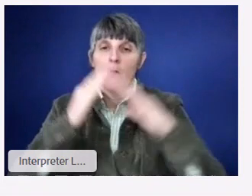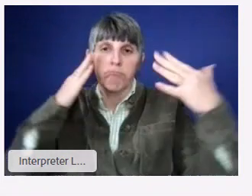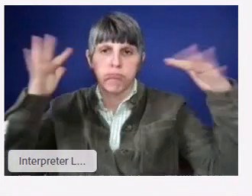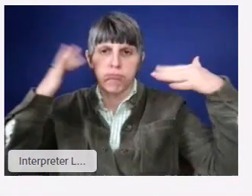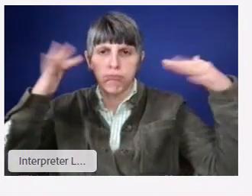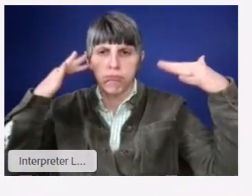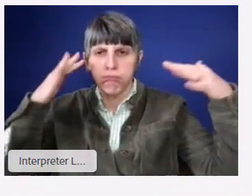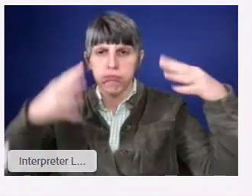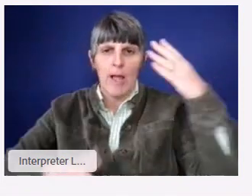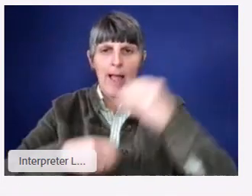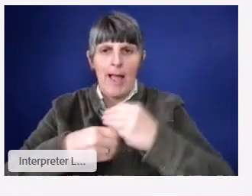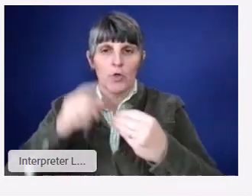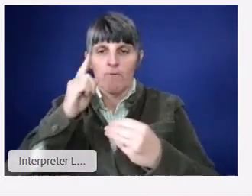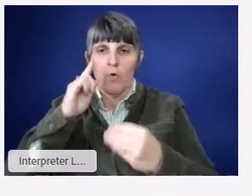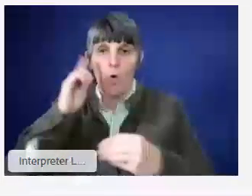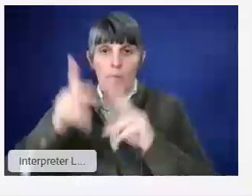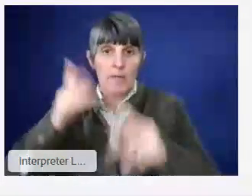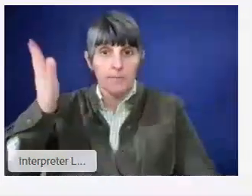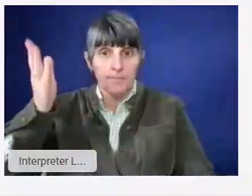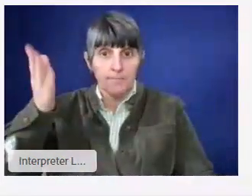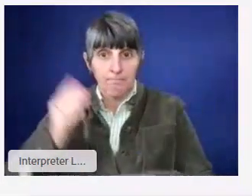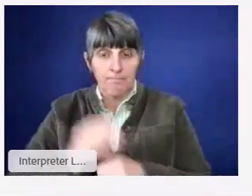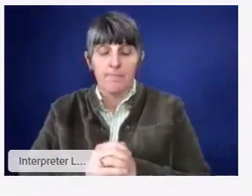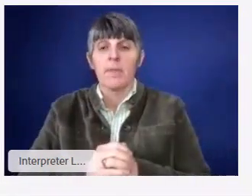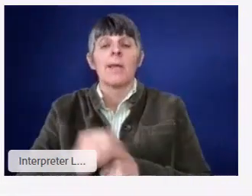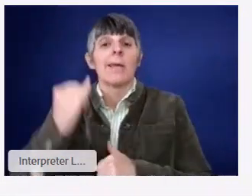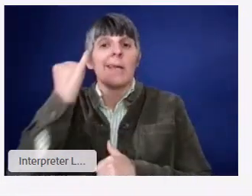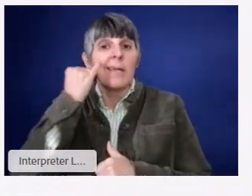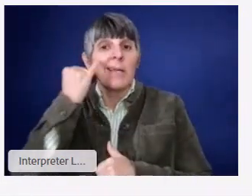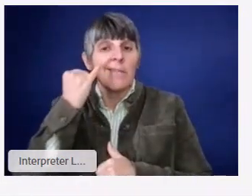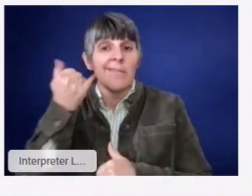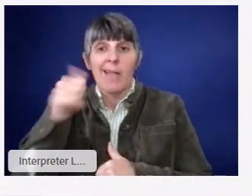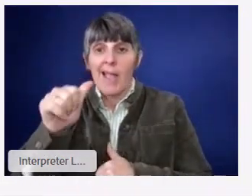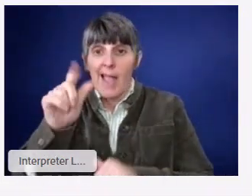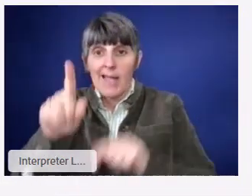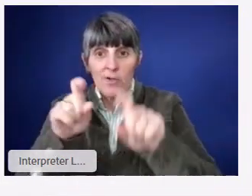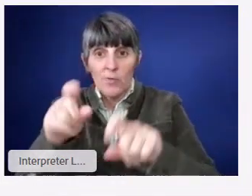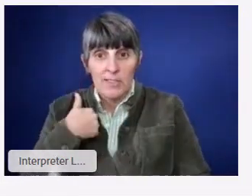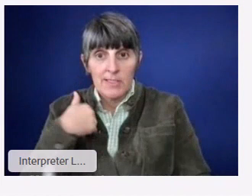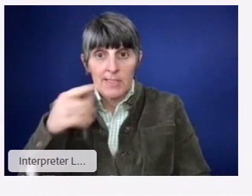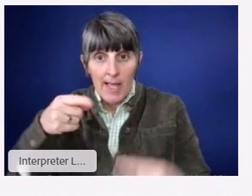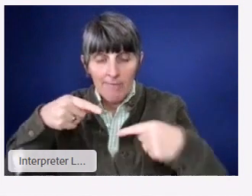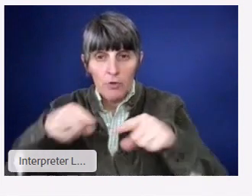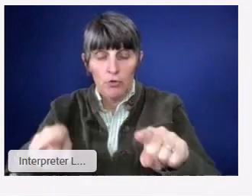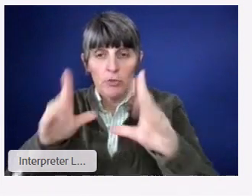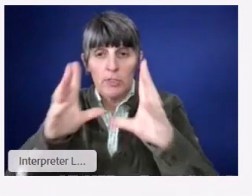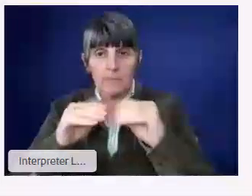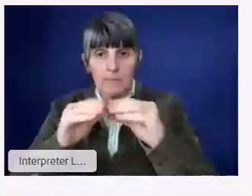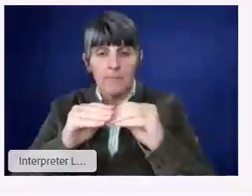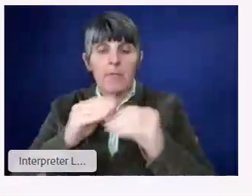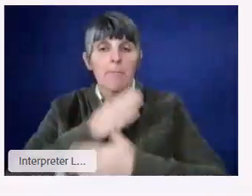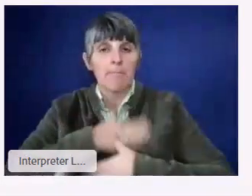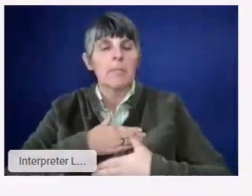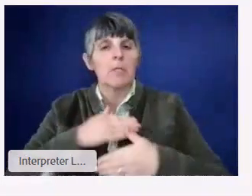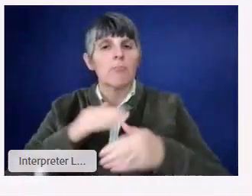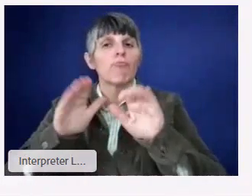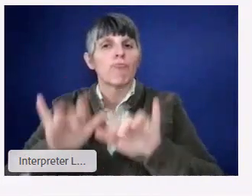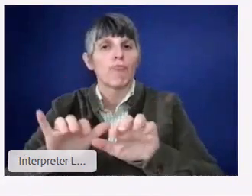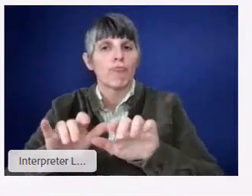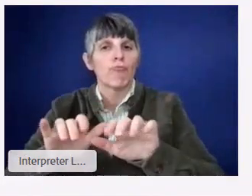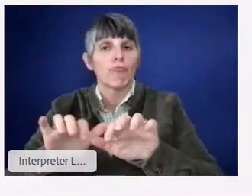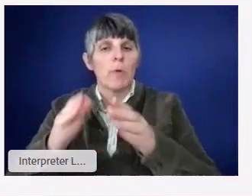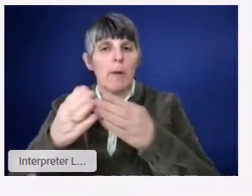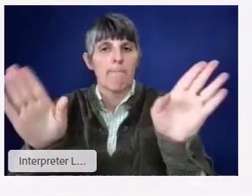our presenters. If you do have any questions during the session, please feel free to use the public chat